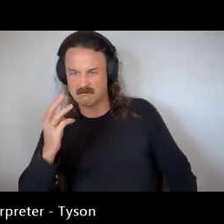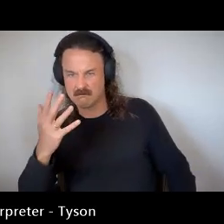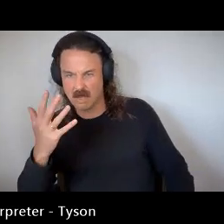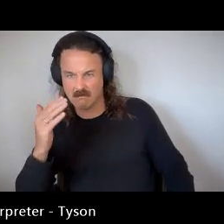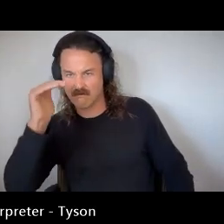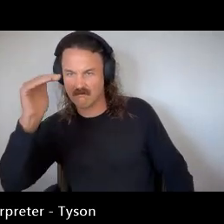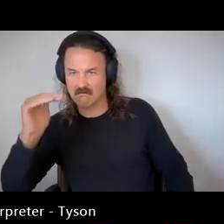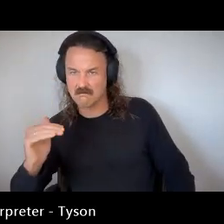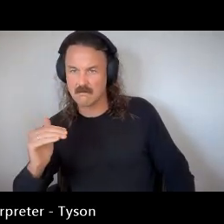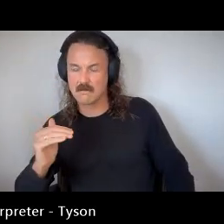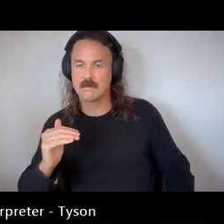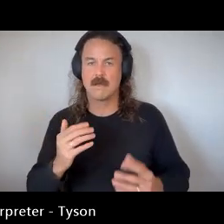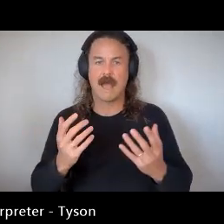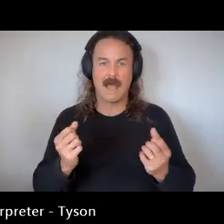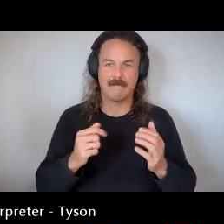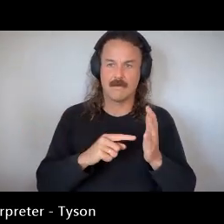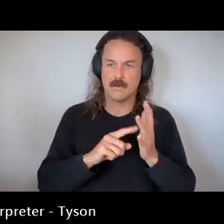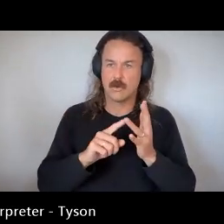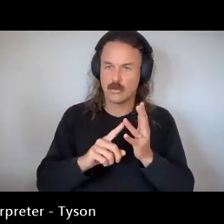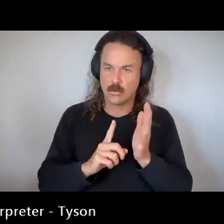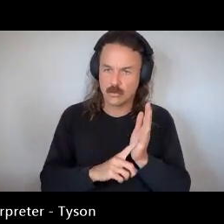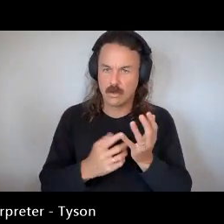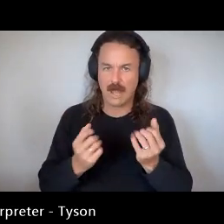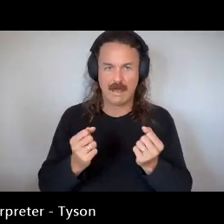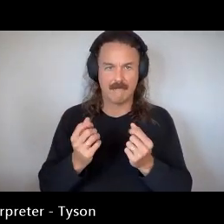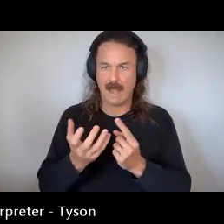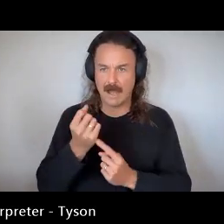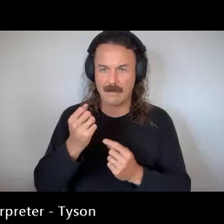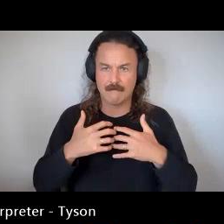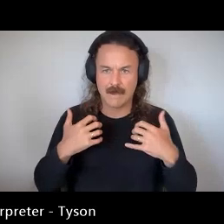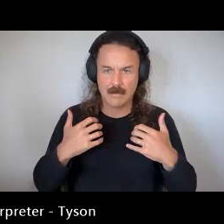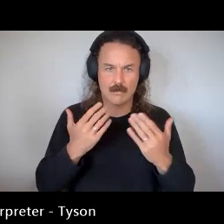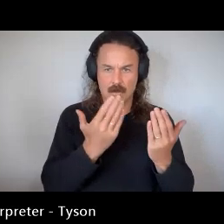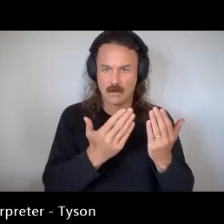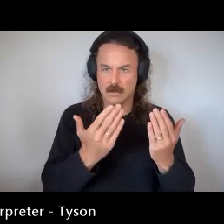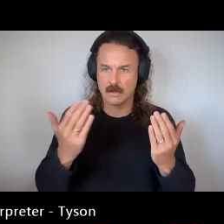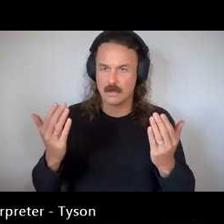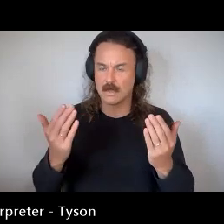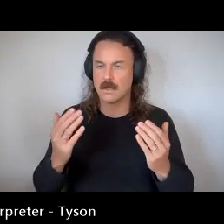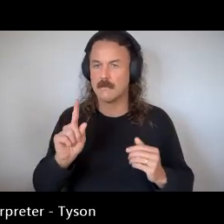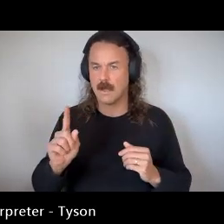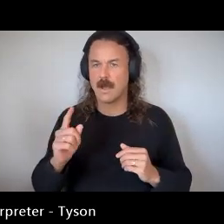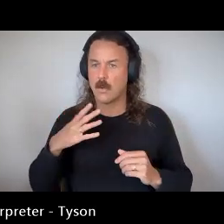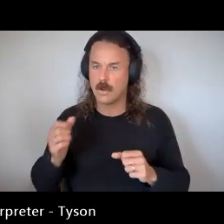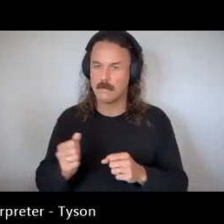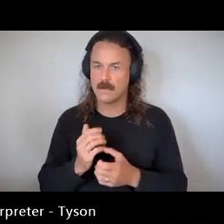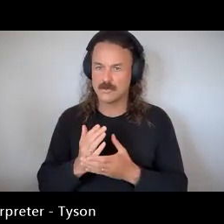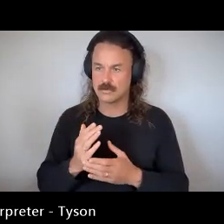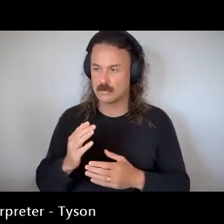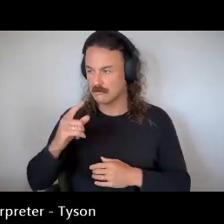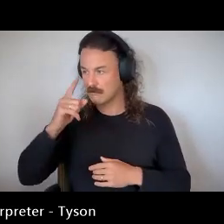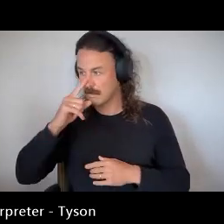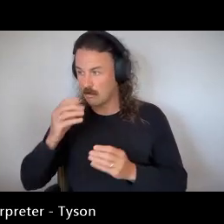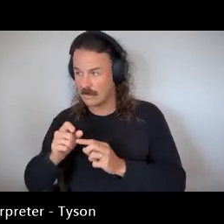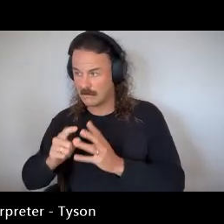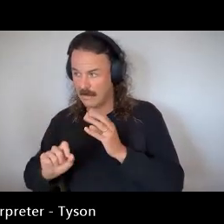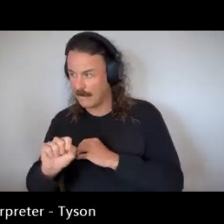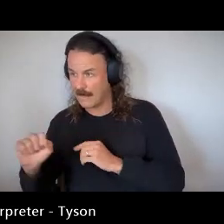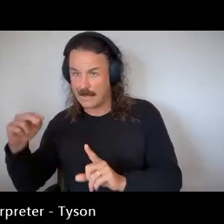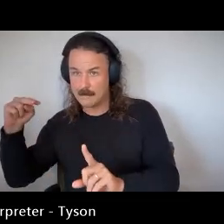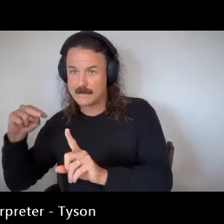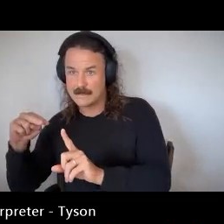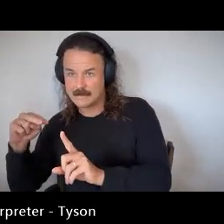outcomes frameworks, but then making sure that we were incorporating the perspectives of people with disabilities in